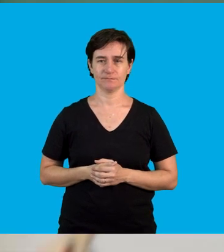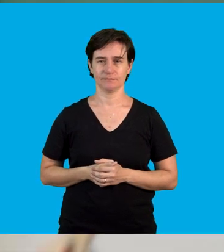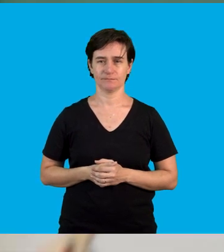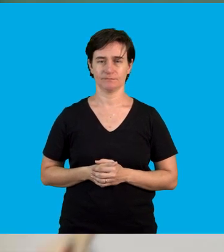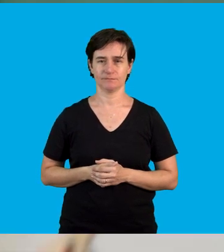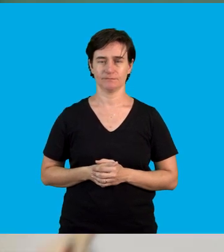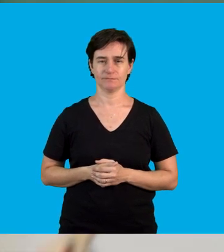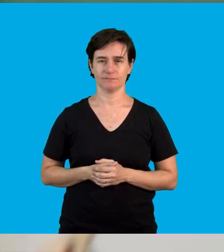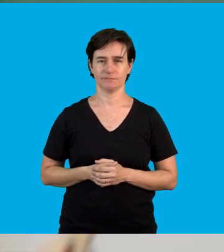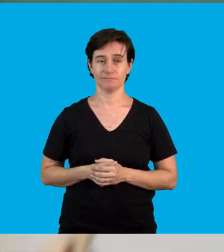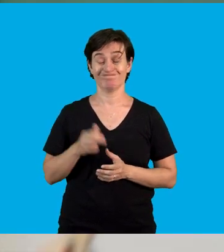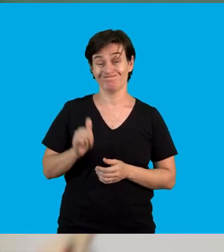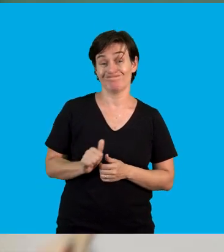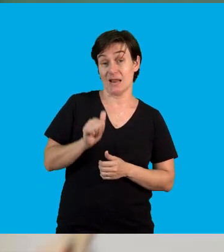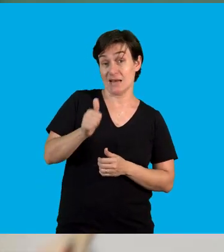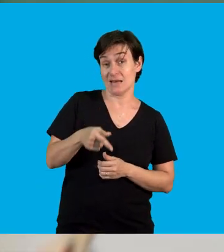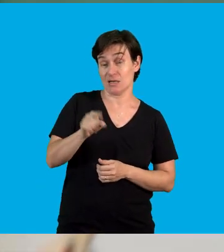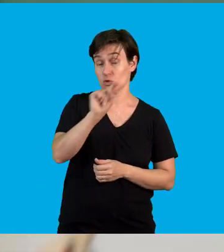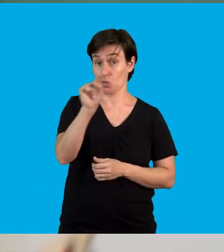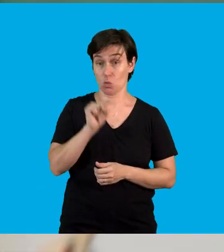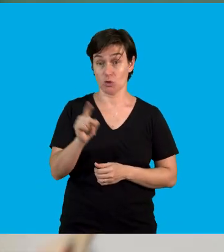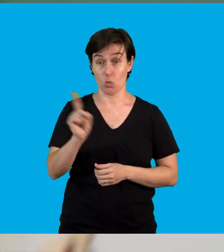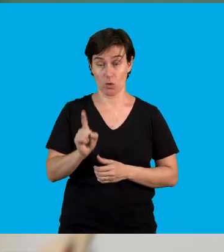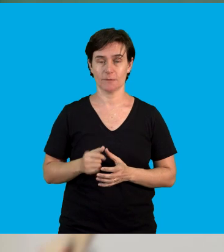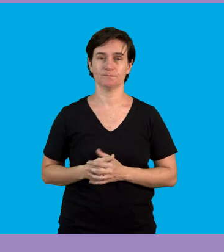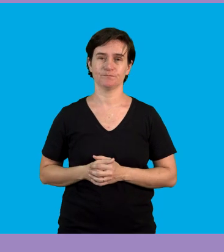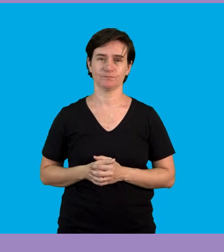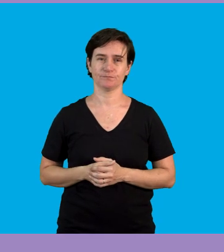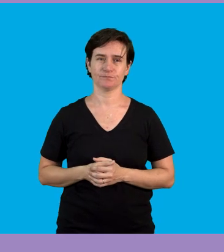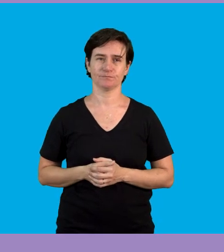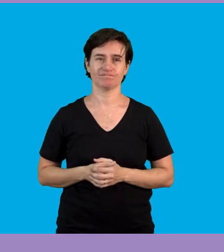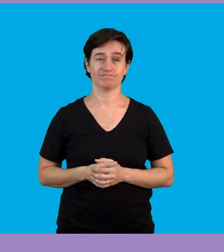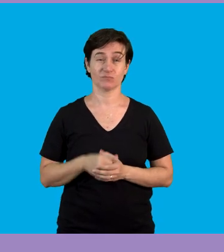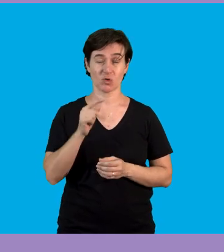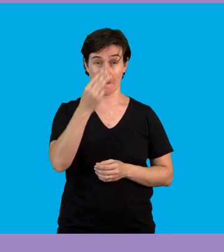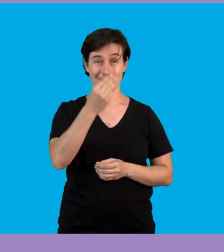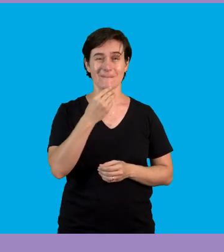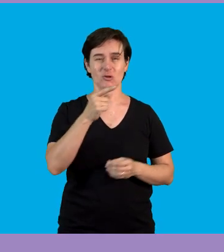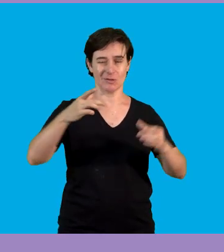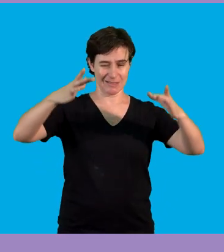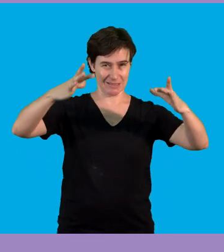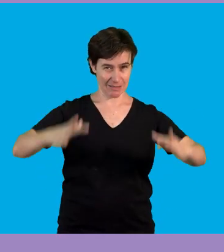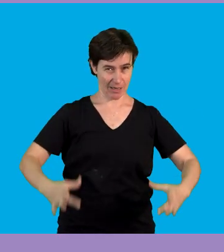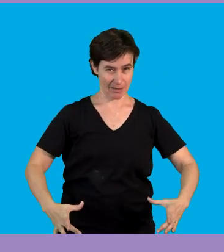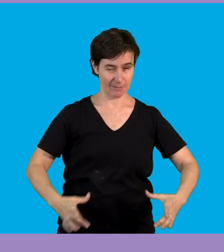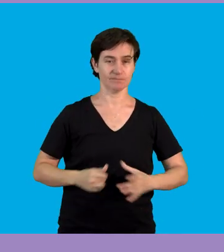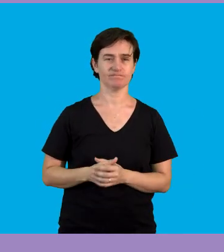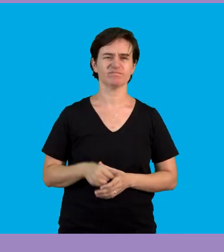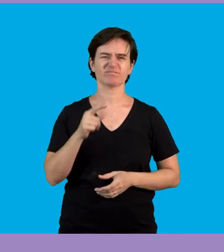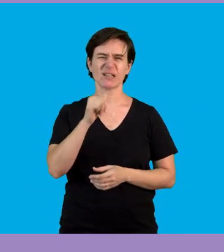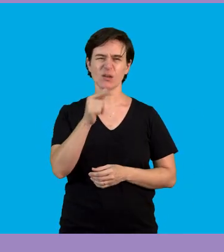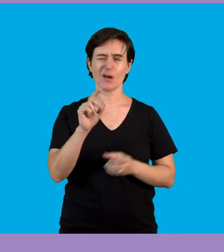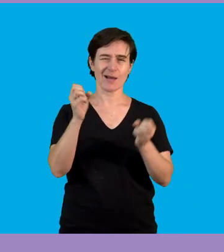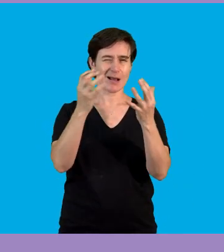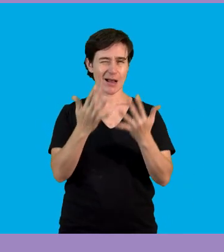Let's move over to the next question. We have now here been given a cylinder. So it says there,